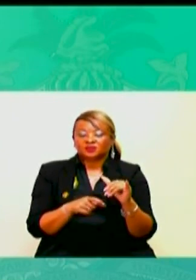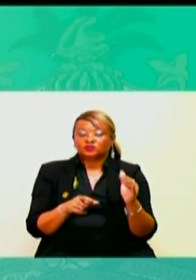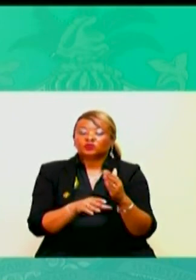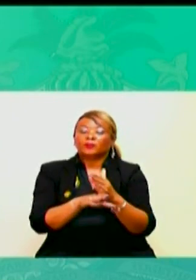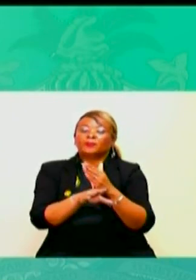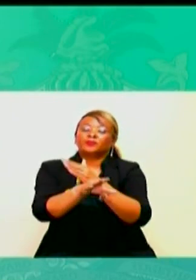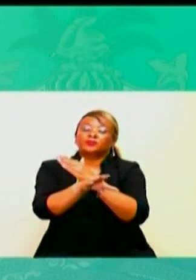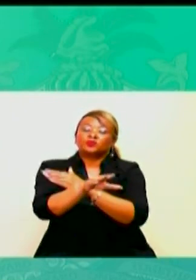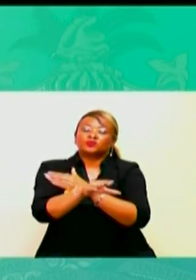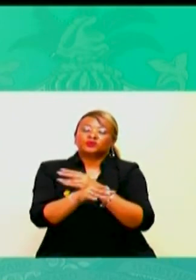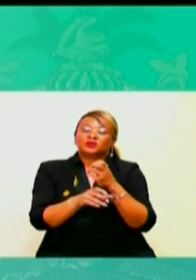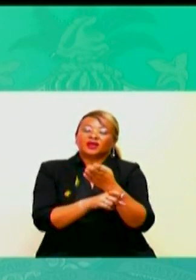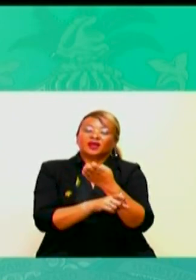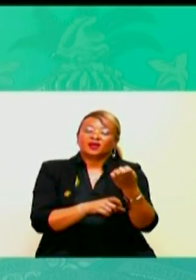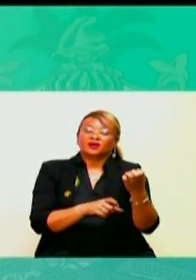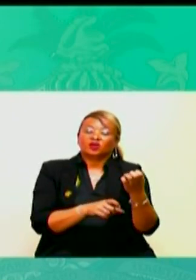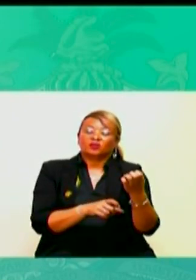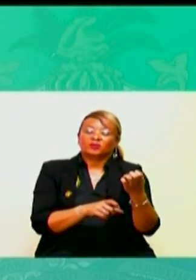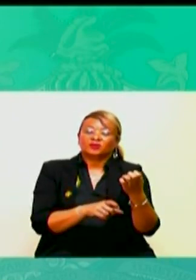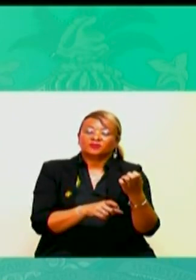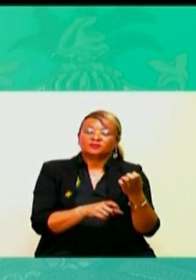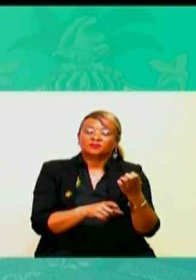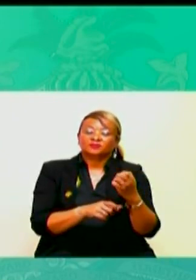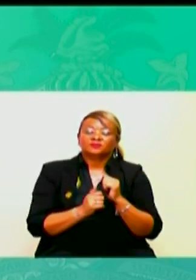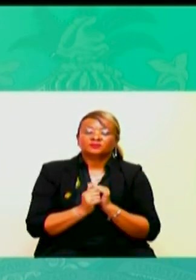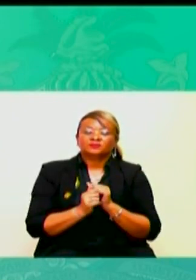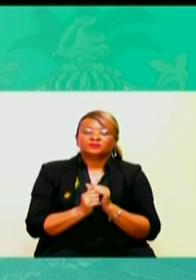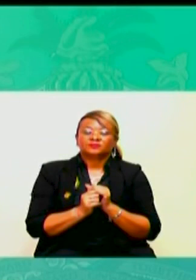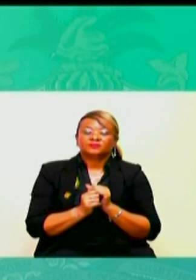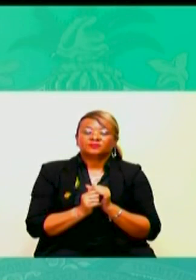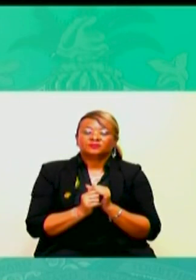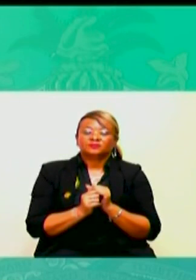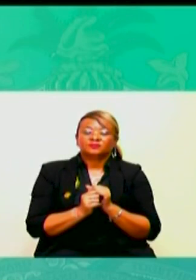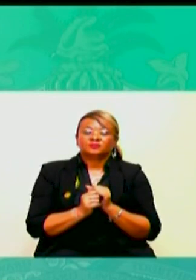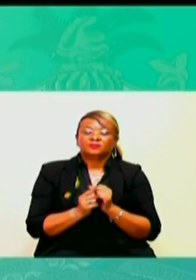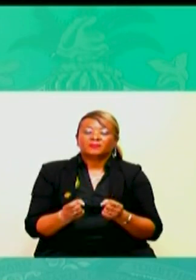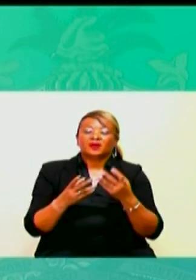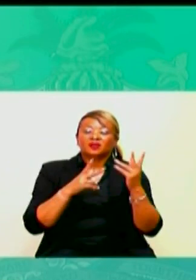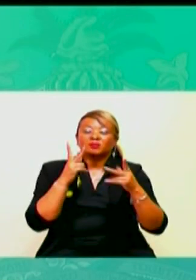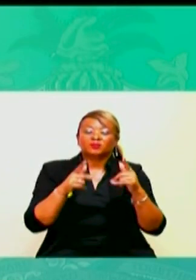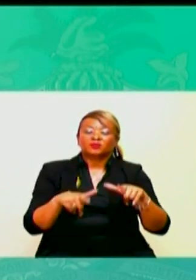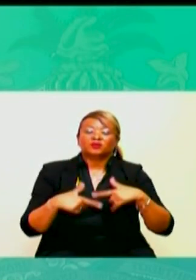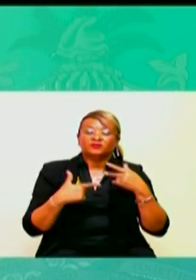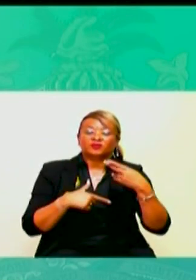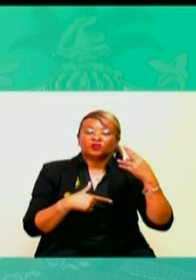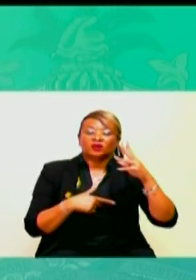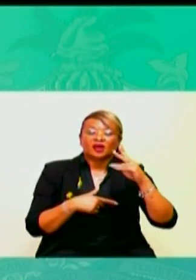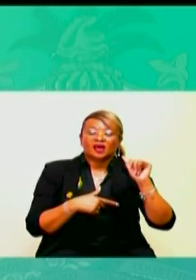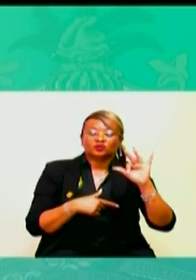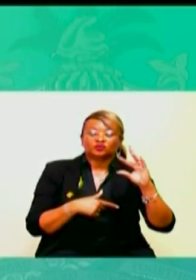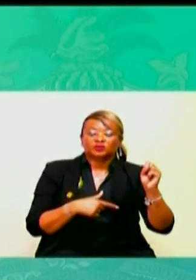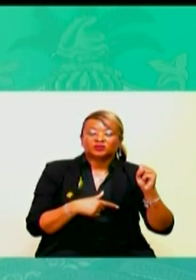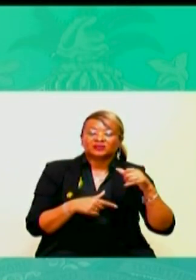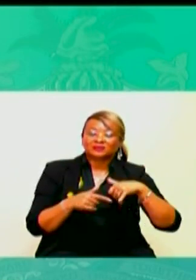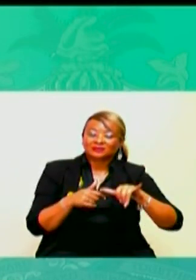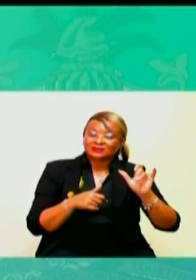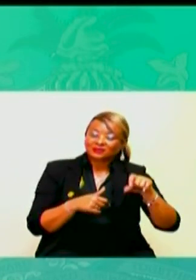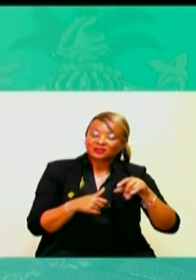in North Abaco. Madam Speaker, many residents in North Abaco are still in need of home